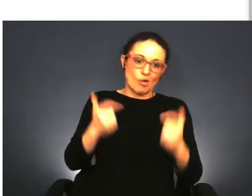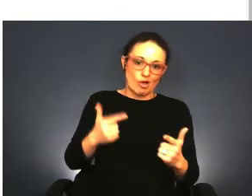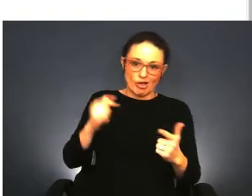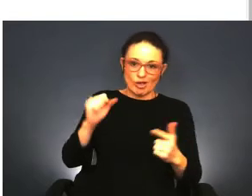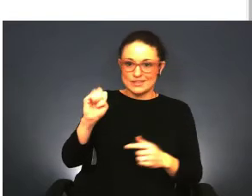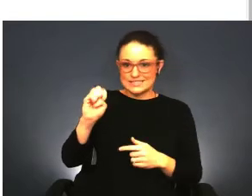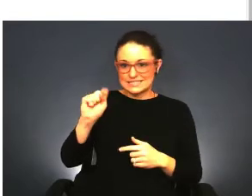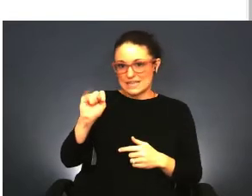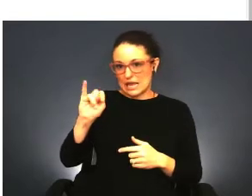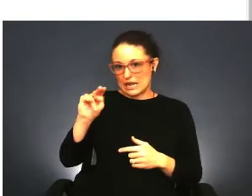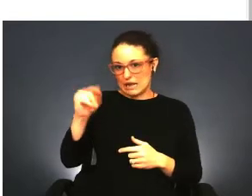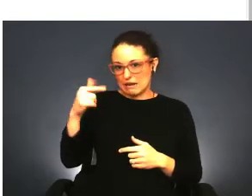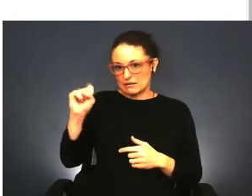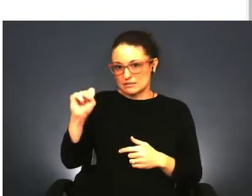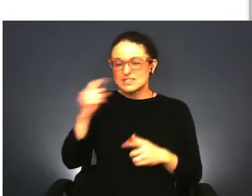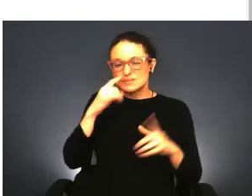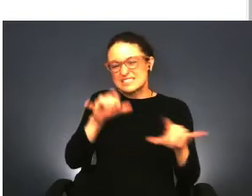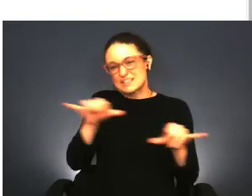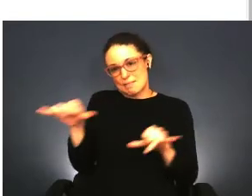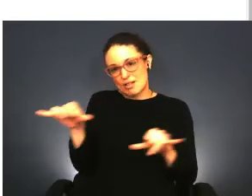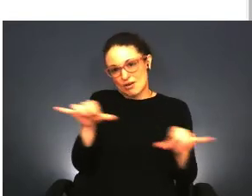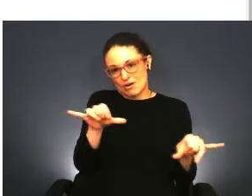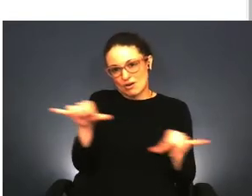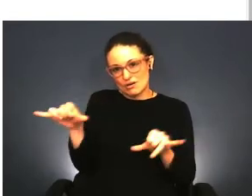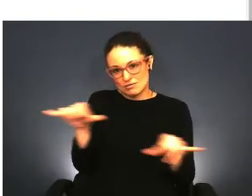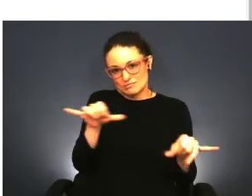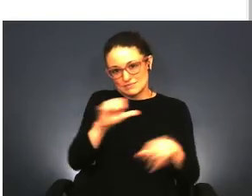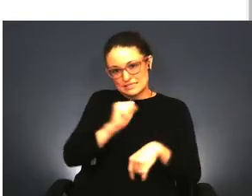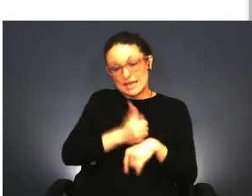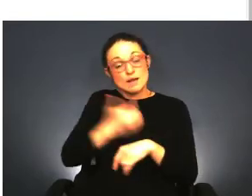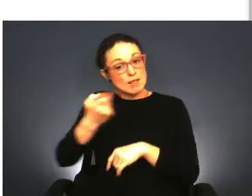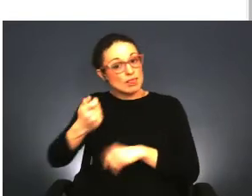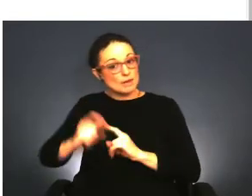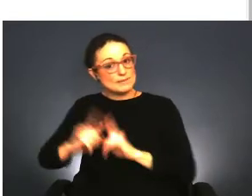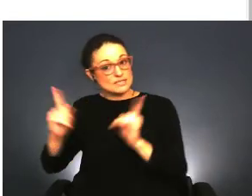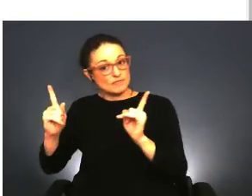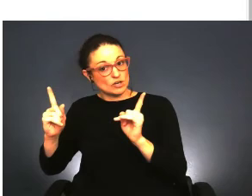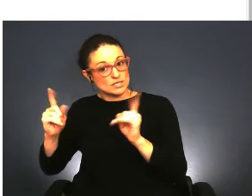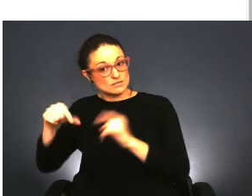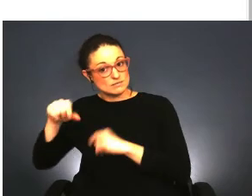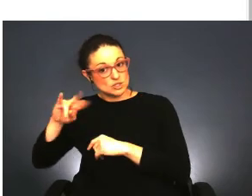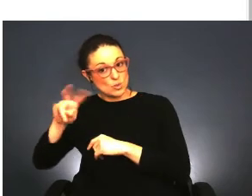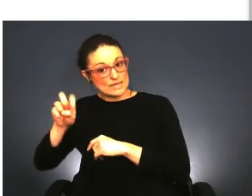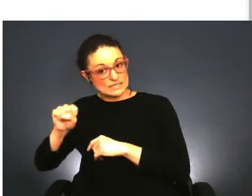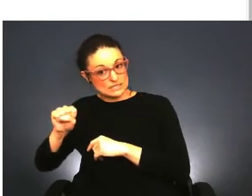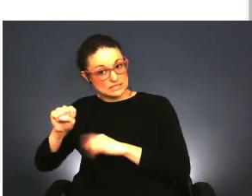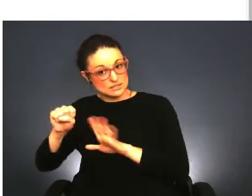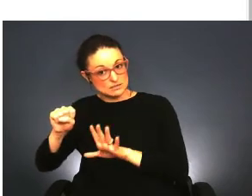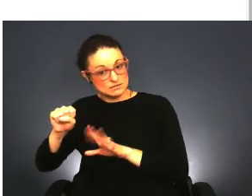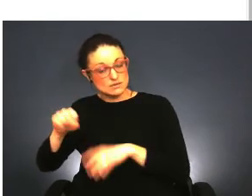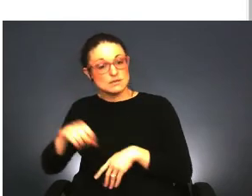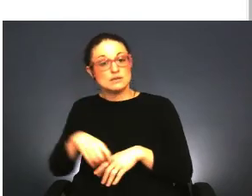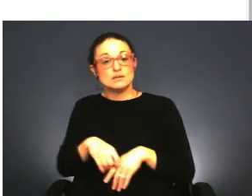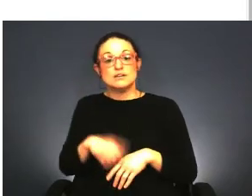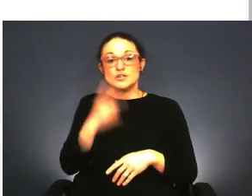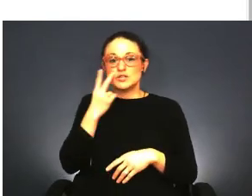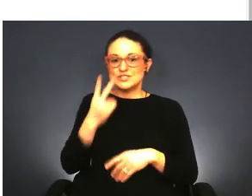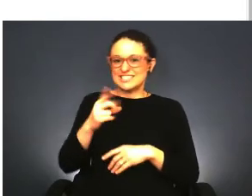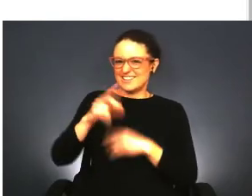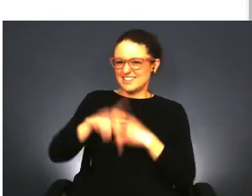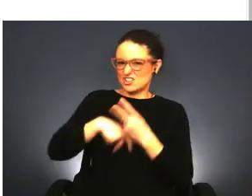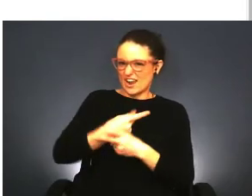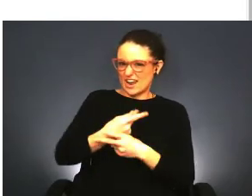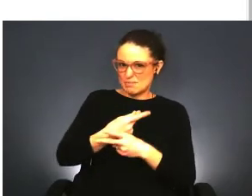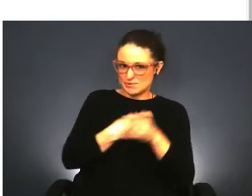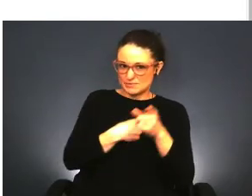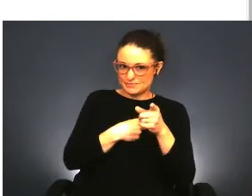so that's a similar setup. It's a little bit different because it is quizzes. The first thing that you see is quiz type, and you can see here that